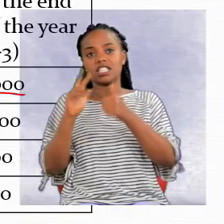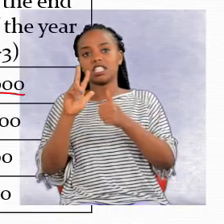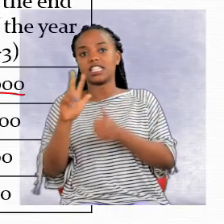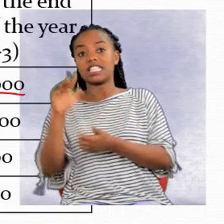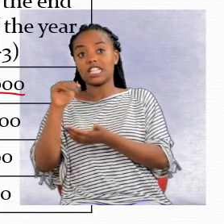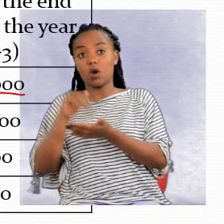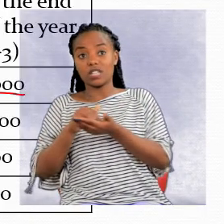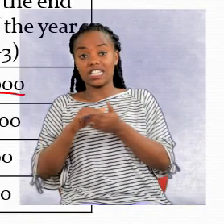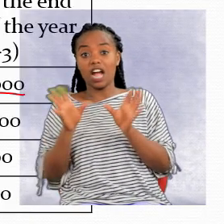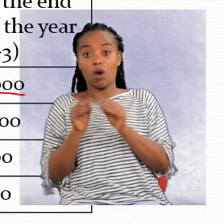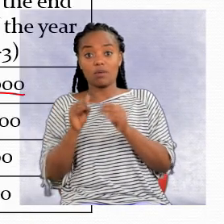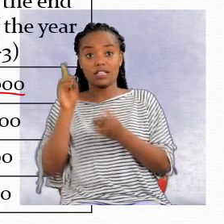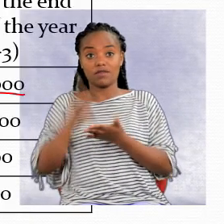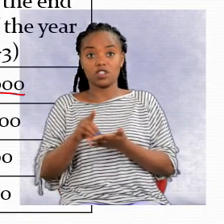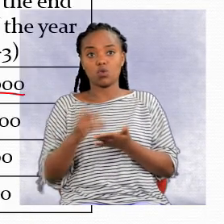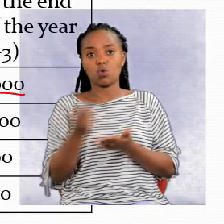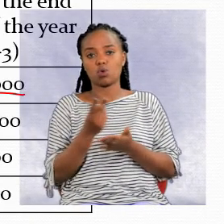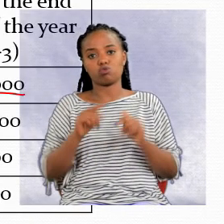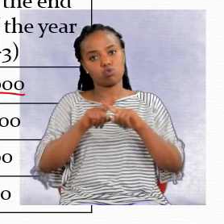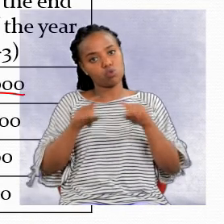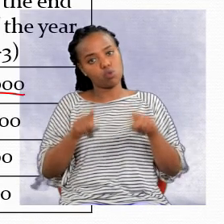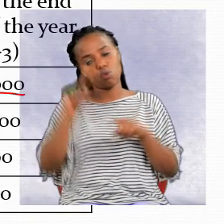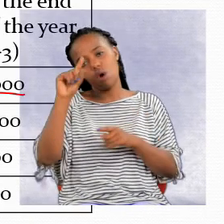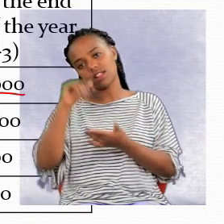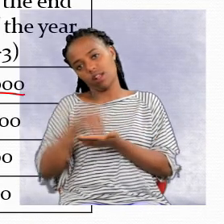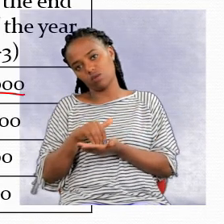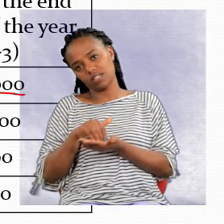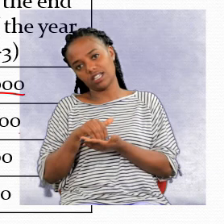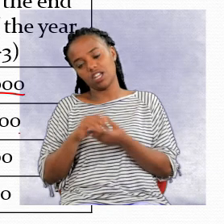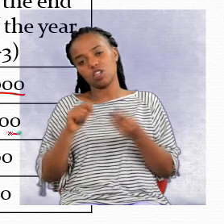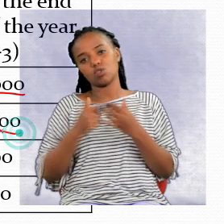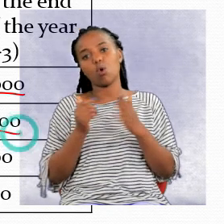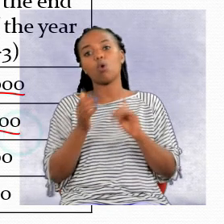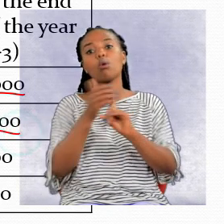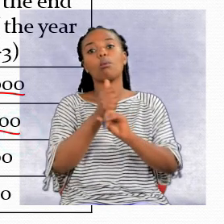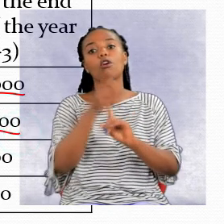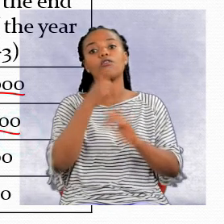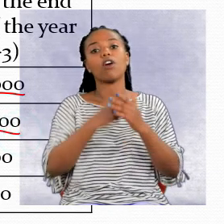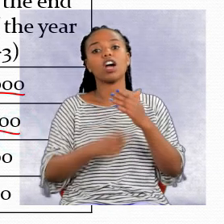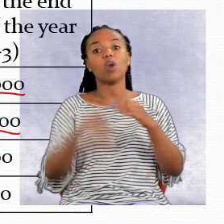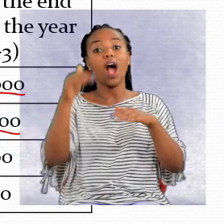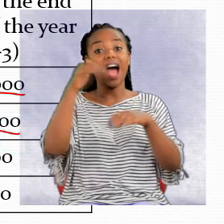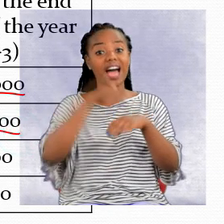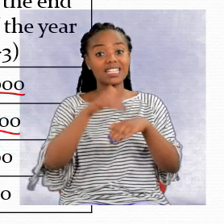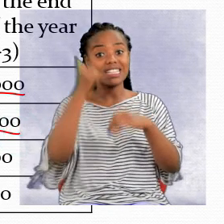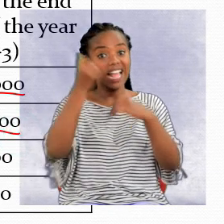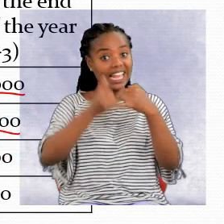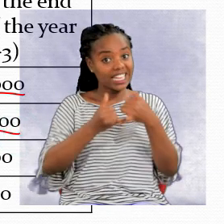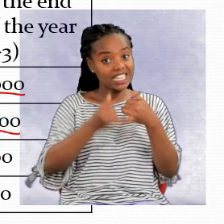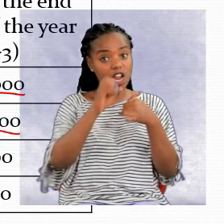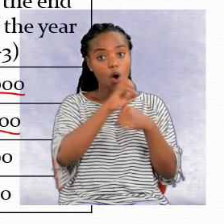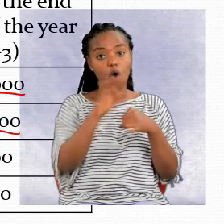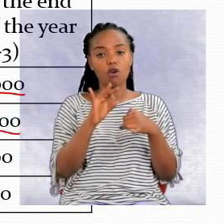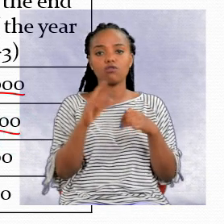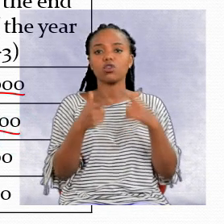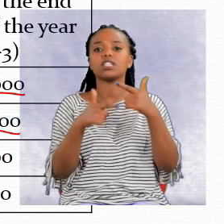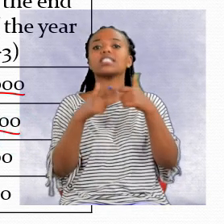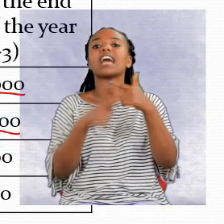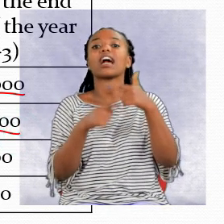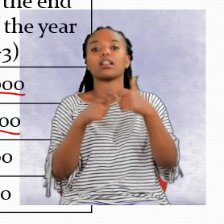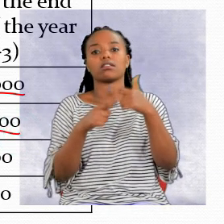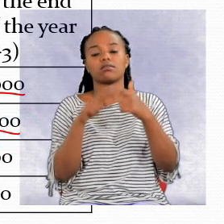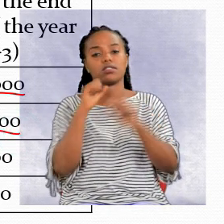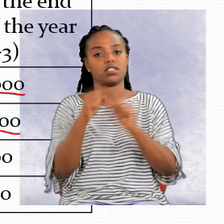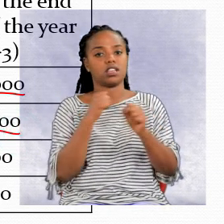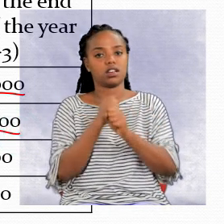3,000. The difference gives you it is 1,000. So the book value at the end of the second year will be